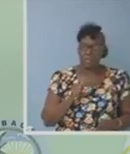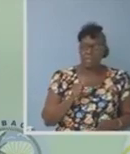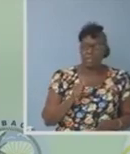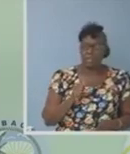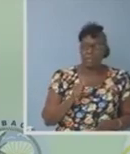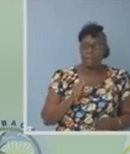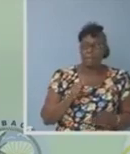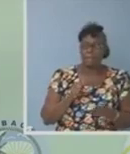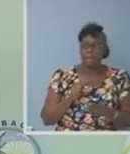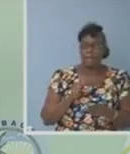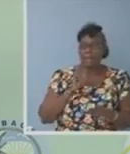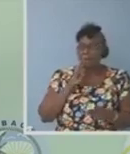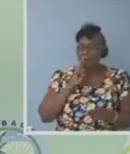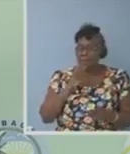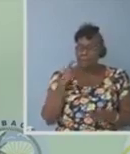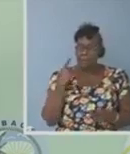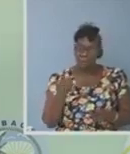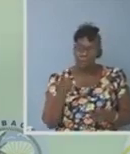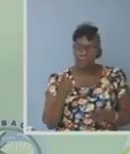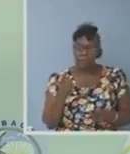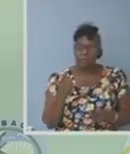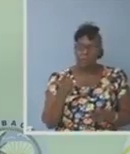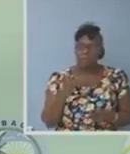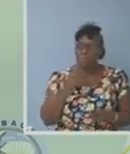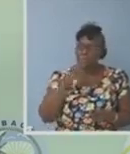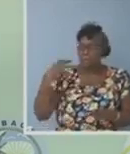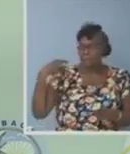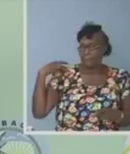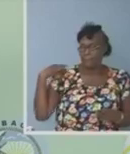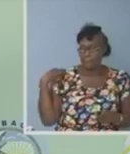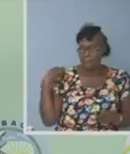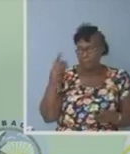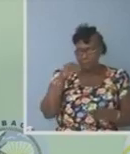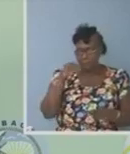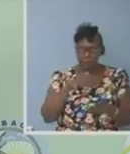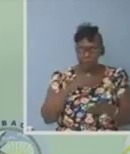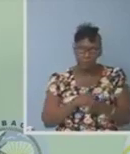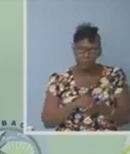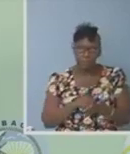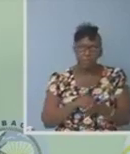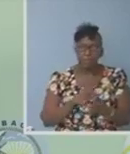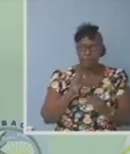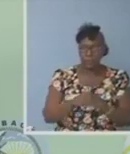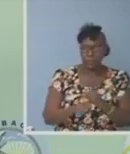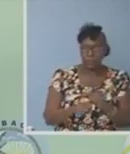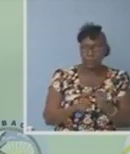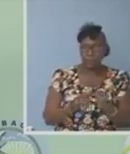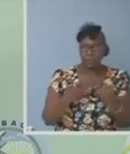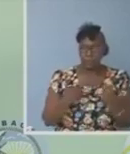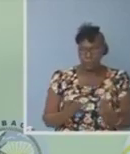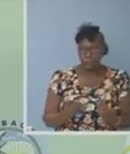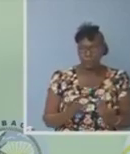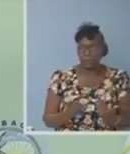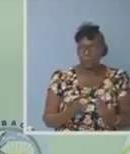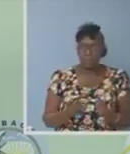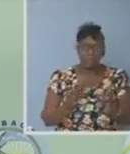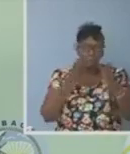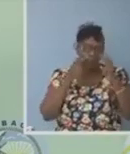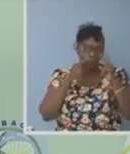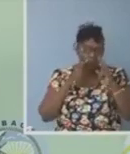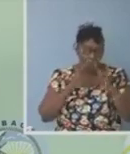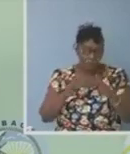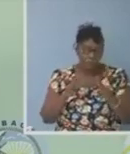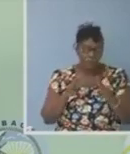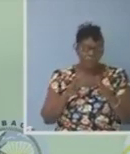fashion to the banks, we can implement a system of deferral for one loan payment or two loan